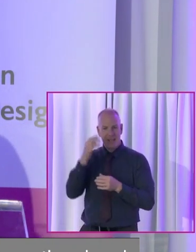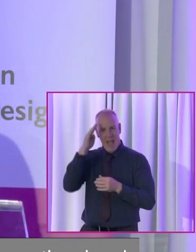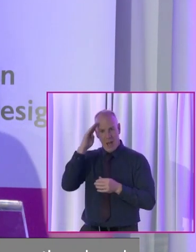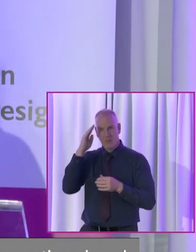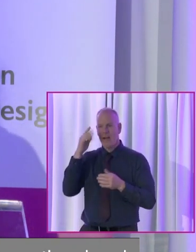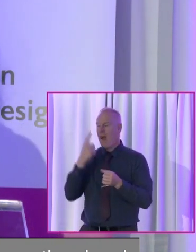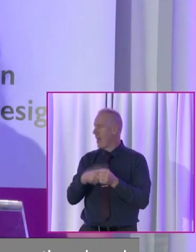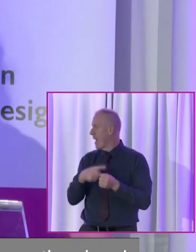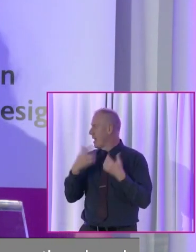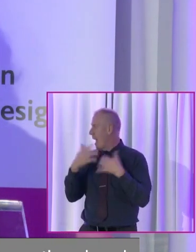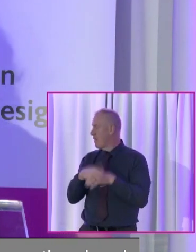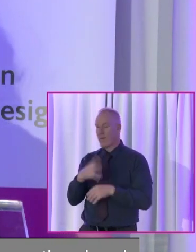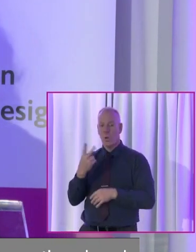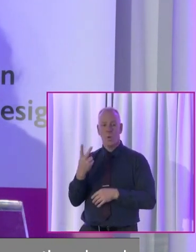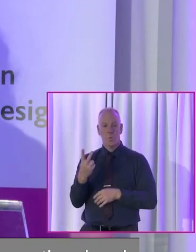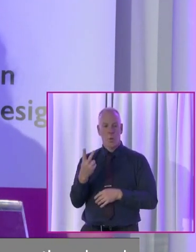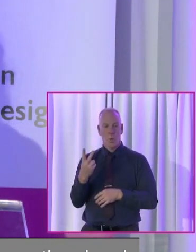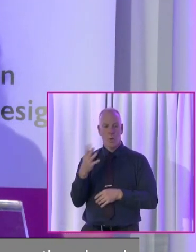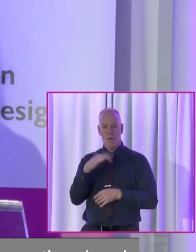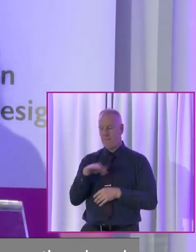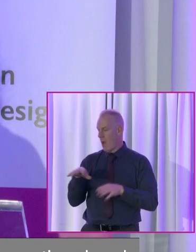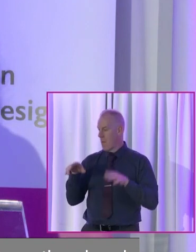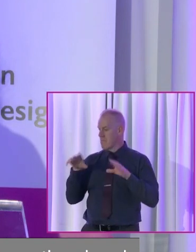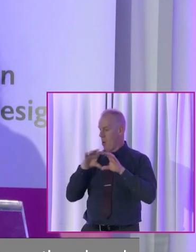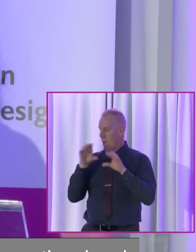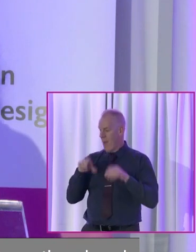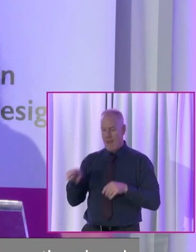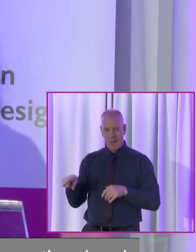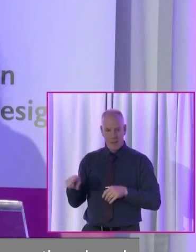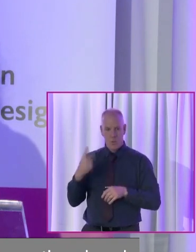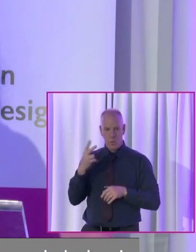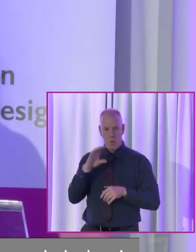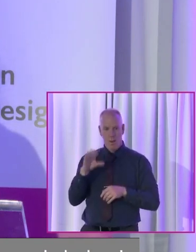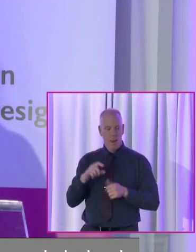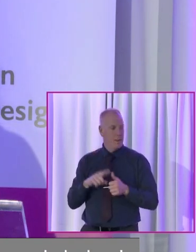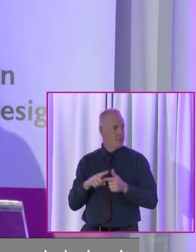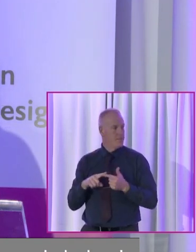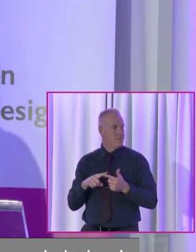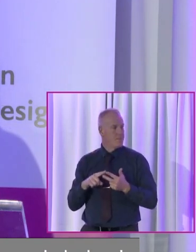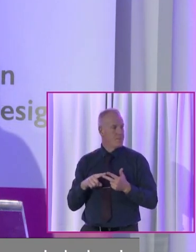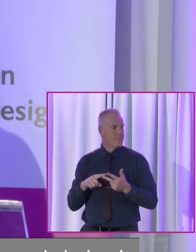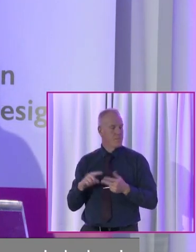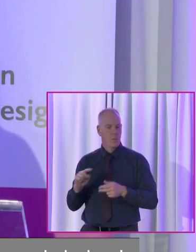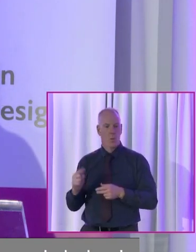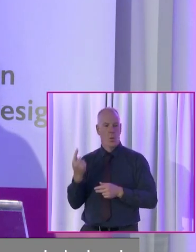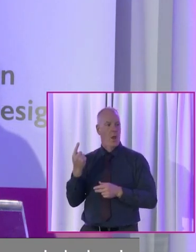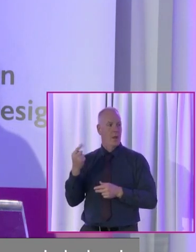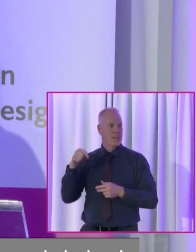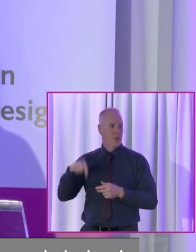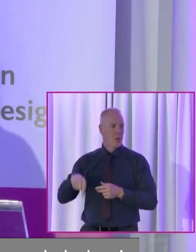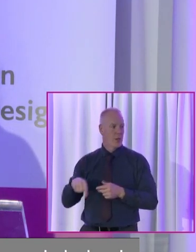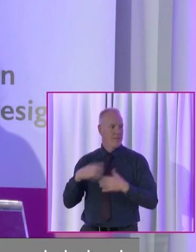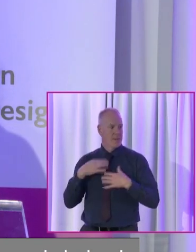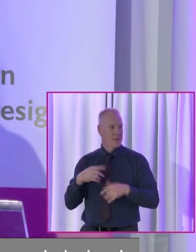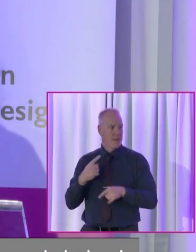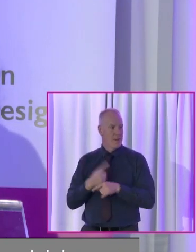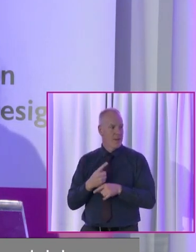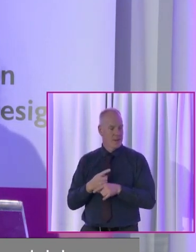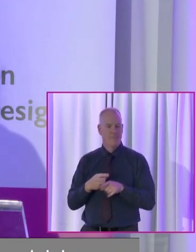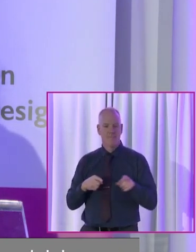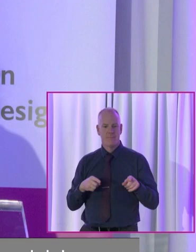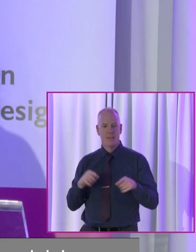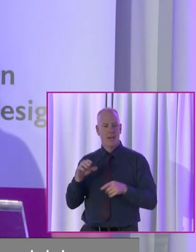session. So two of our speakers are joining us from online, and one of them is joining us here in the room,